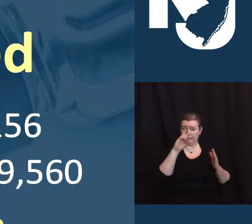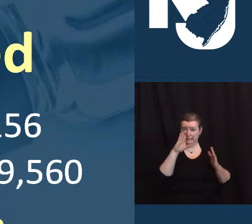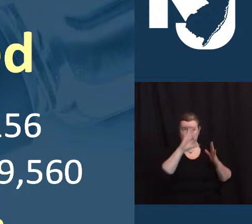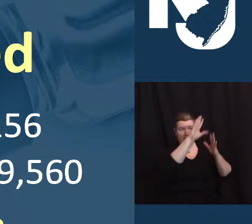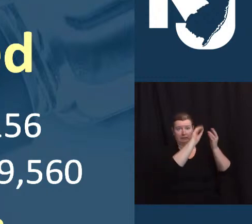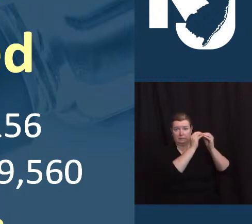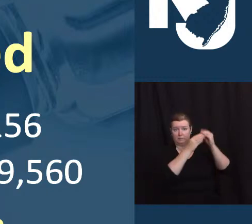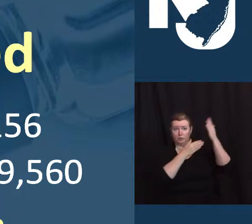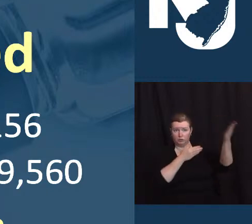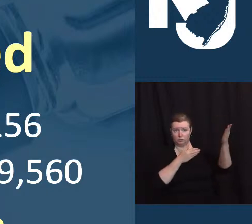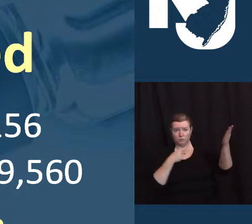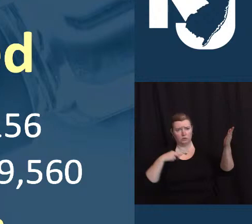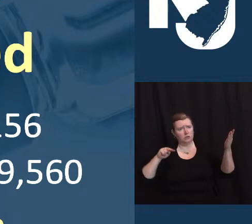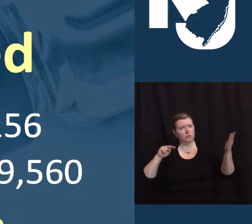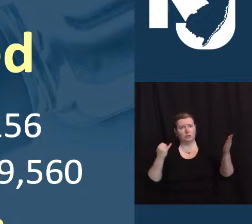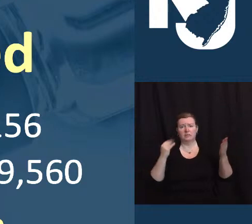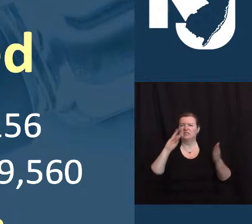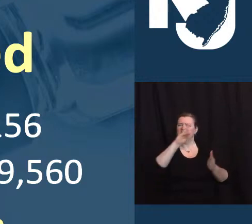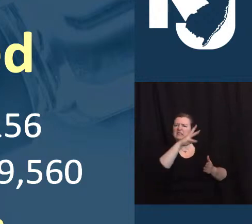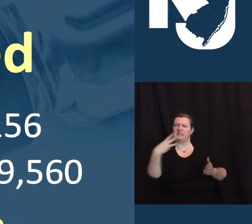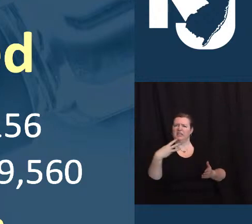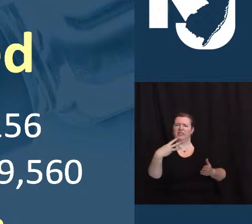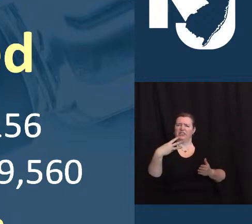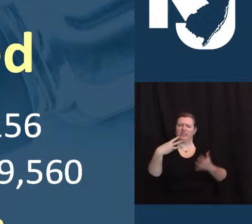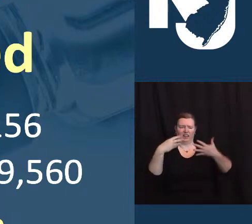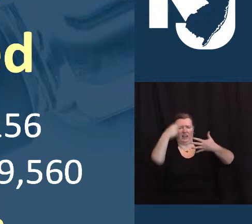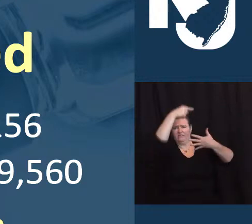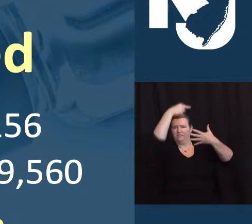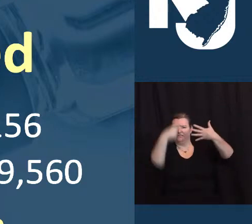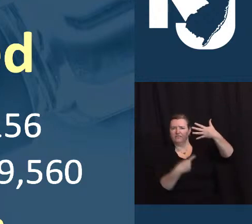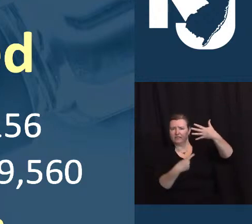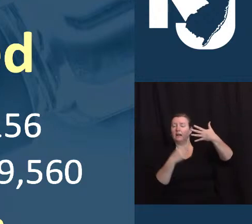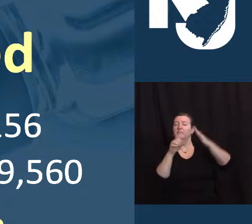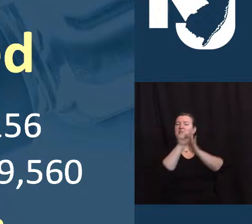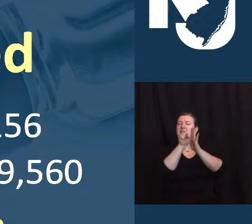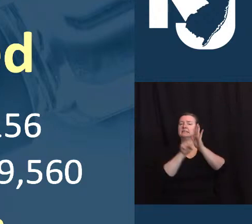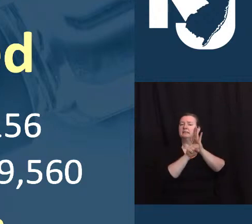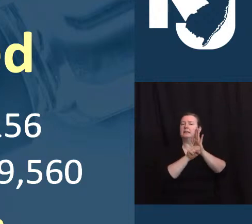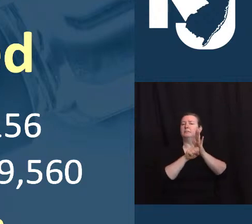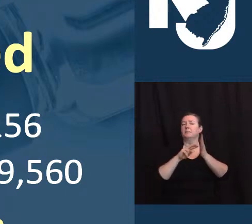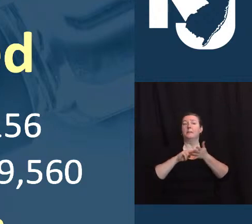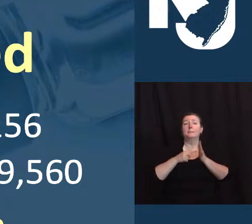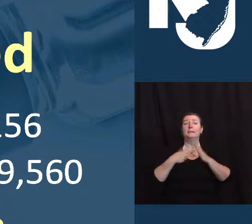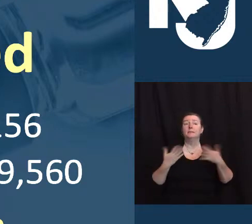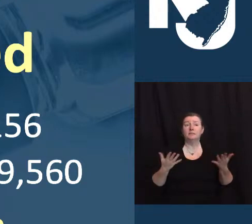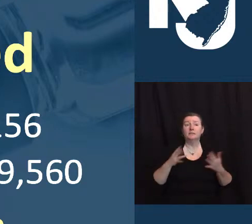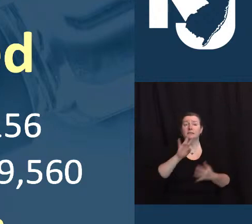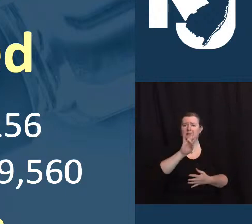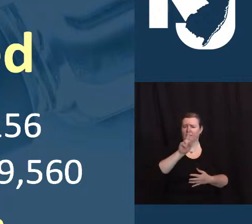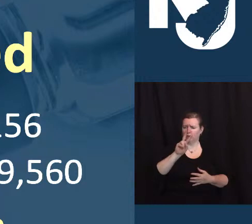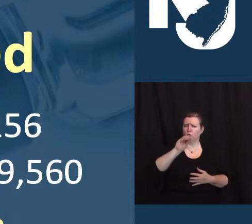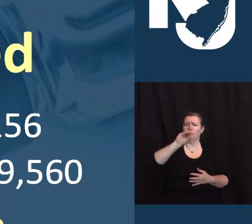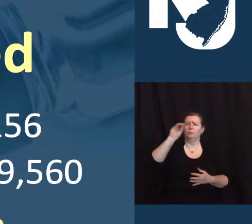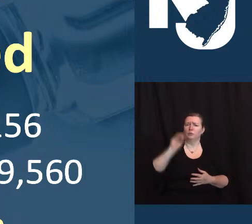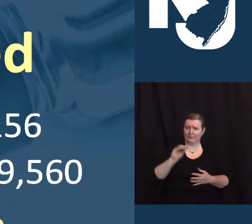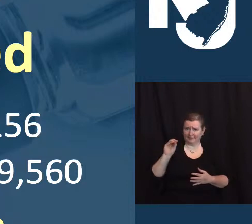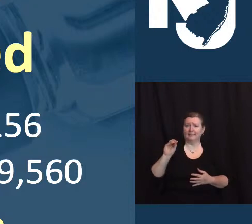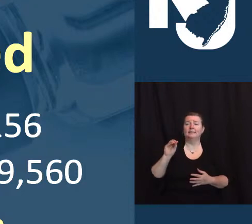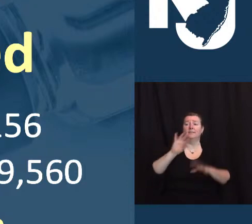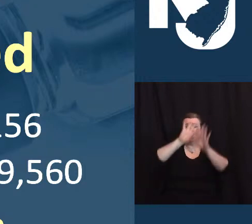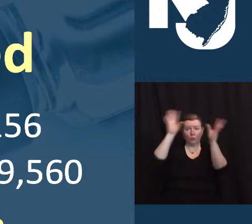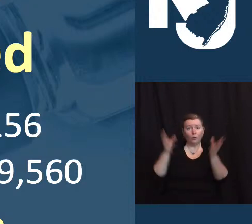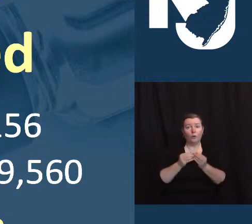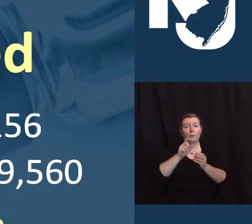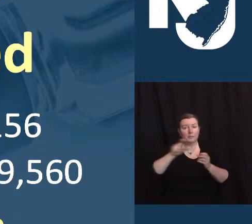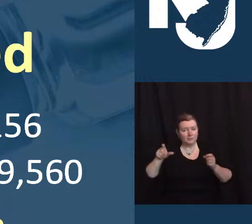rank 6th among all states, with 72% of all New Jerseyans eligible for vaccination. That's everyone, by the way,